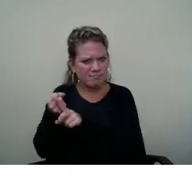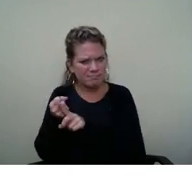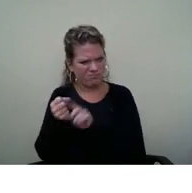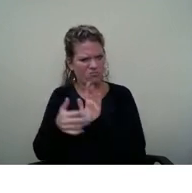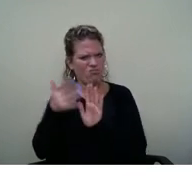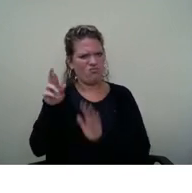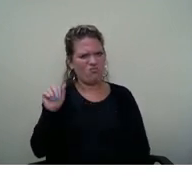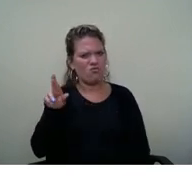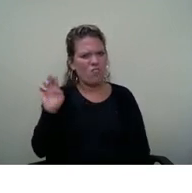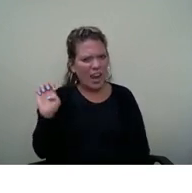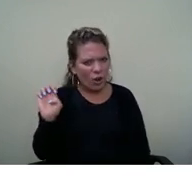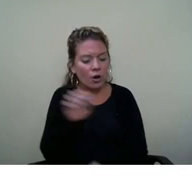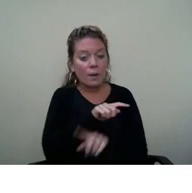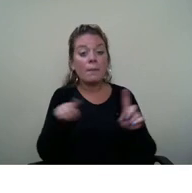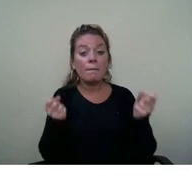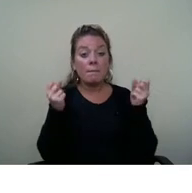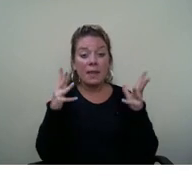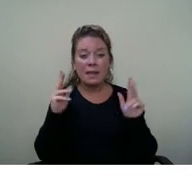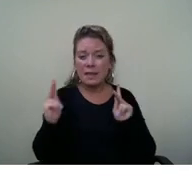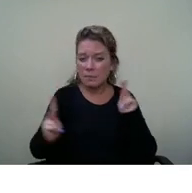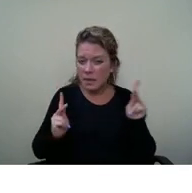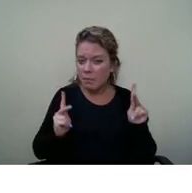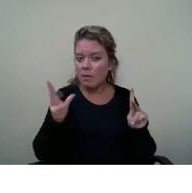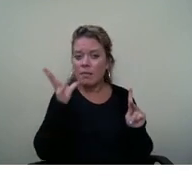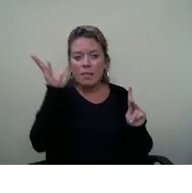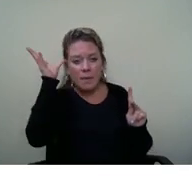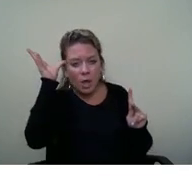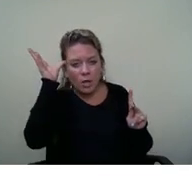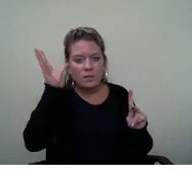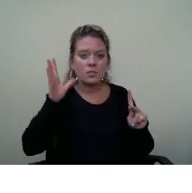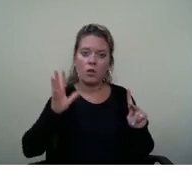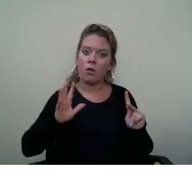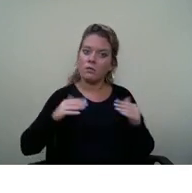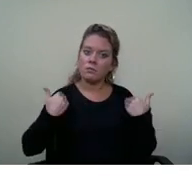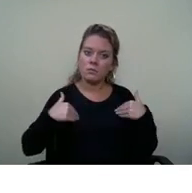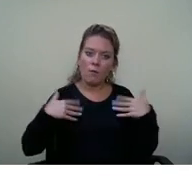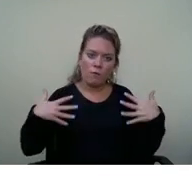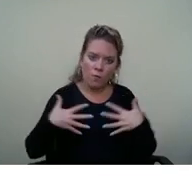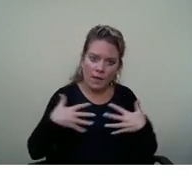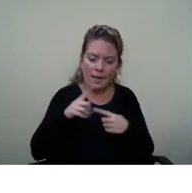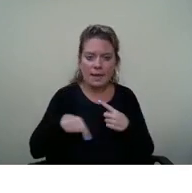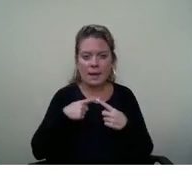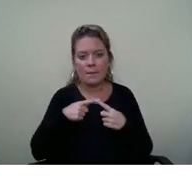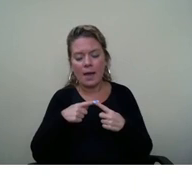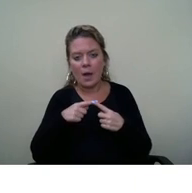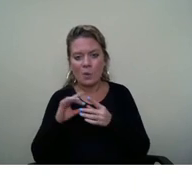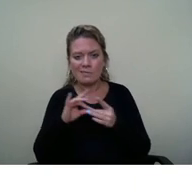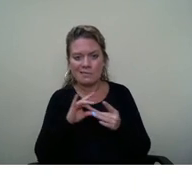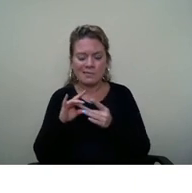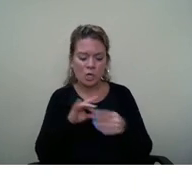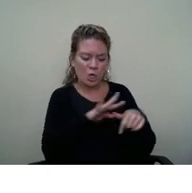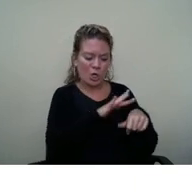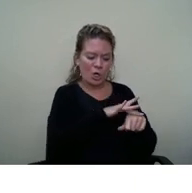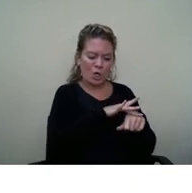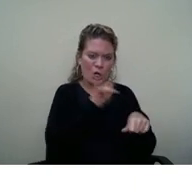but a lot of people, a lot of parents are very afraid about the relationship between early childhood